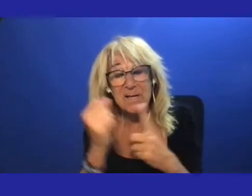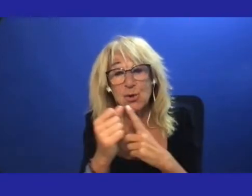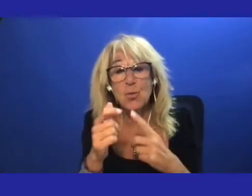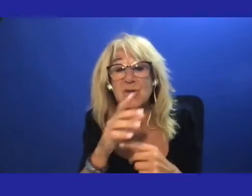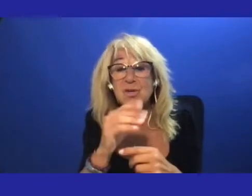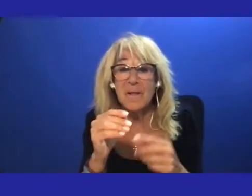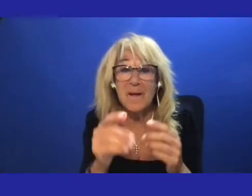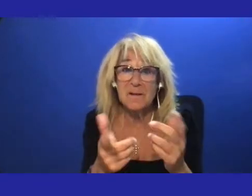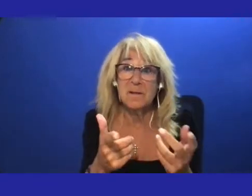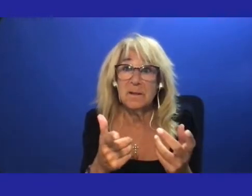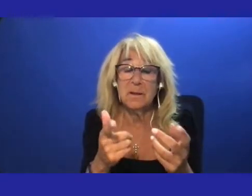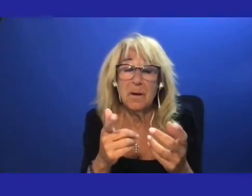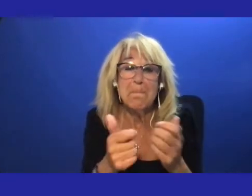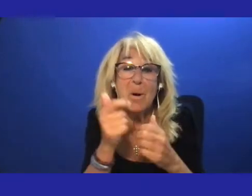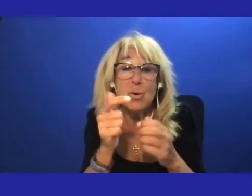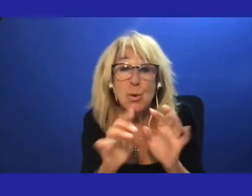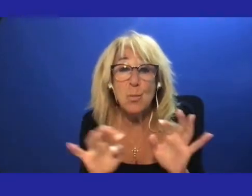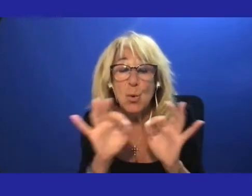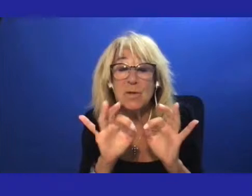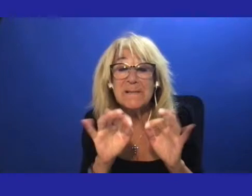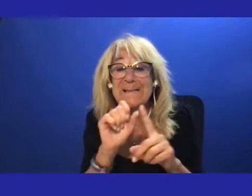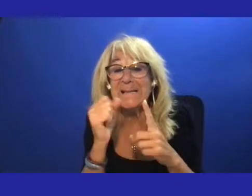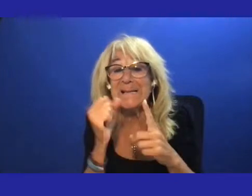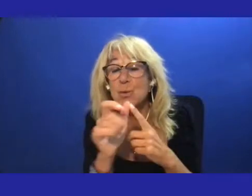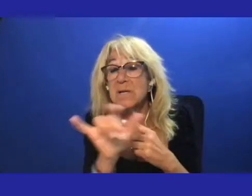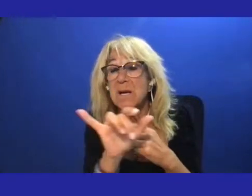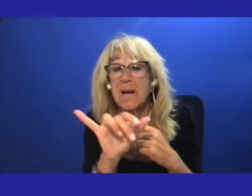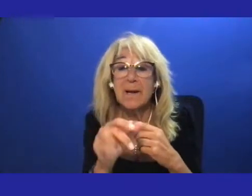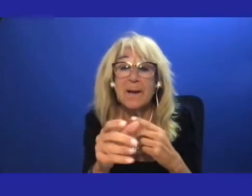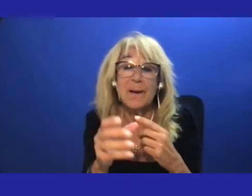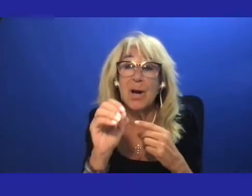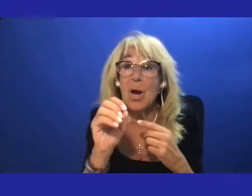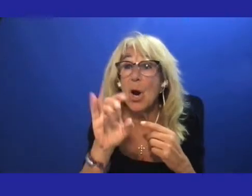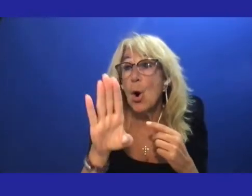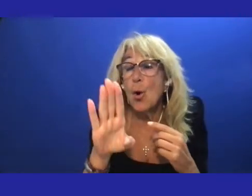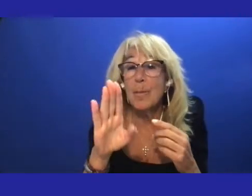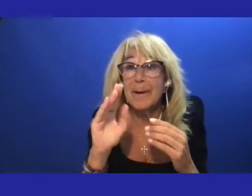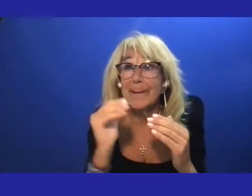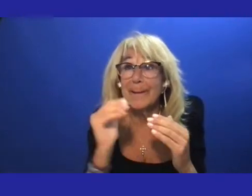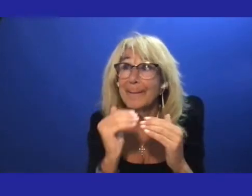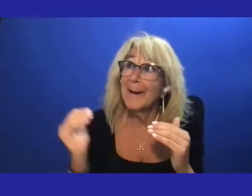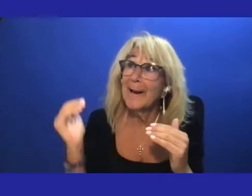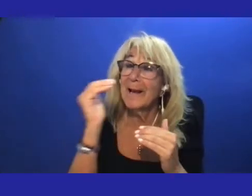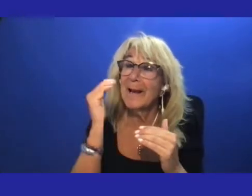dire. Situations like OB advanced care life support, when the mother